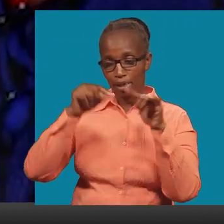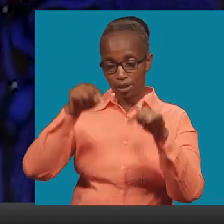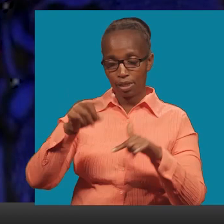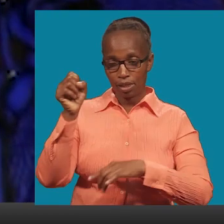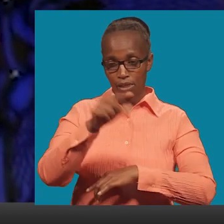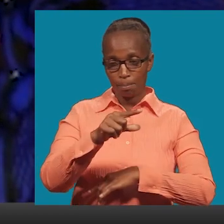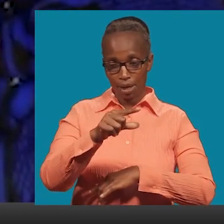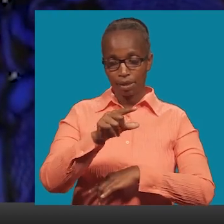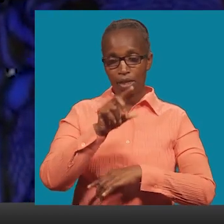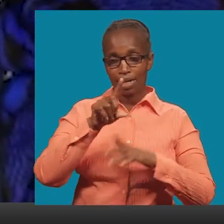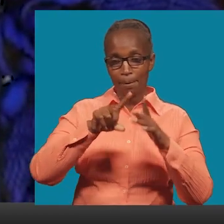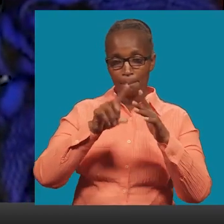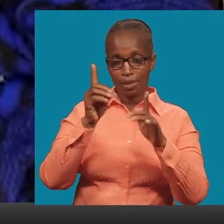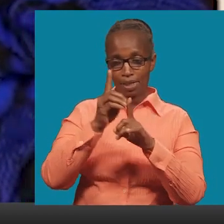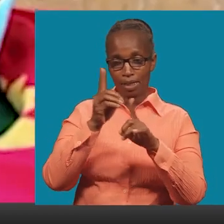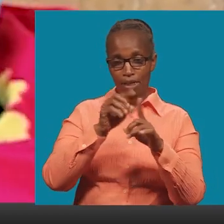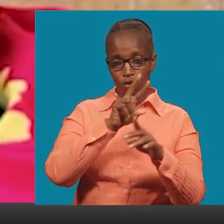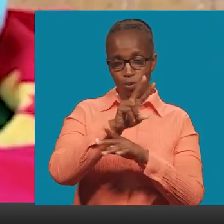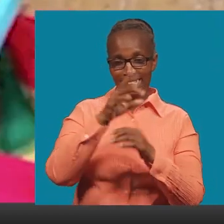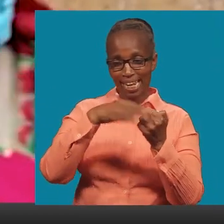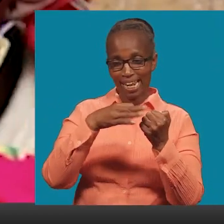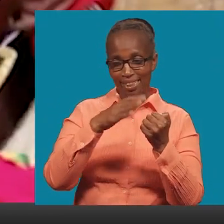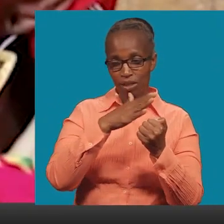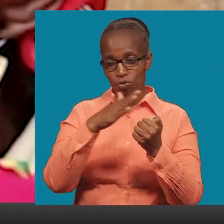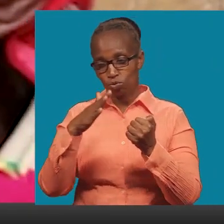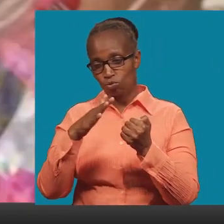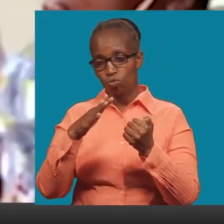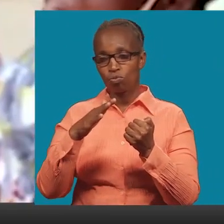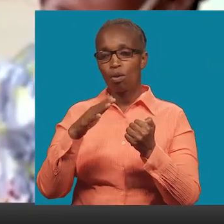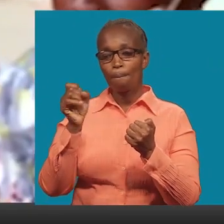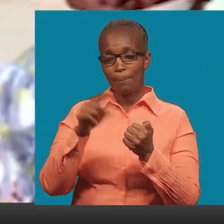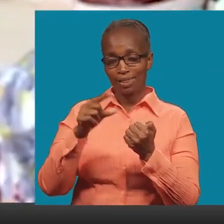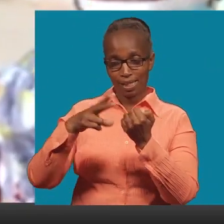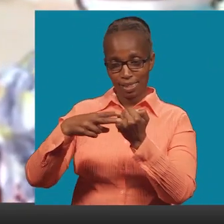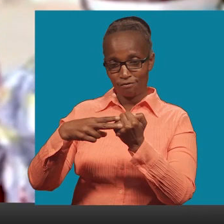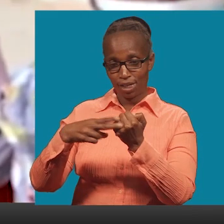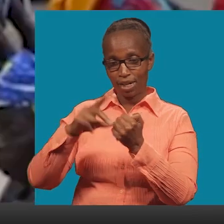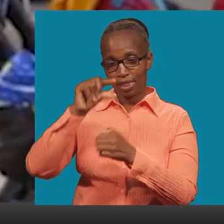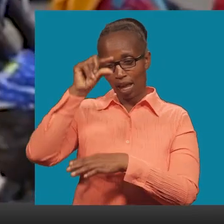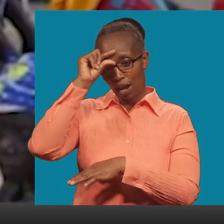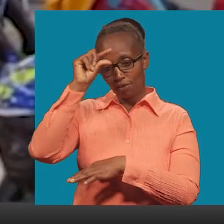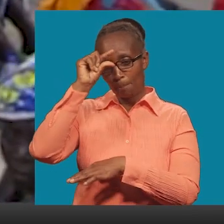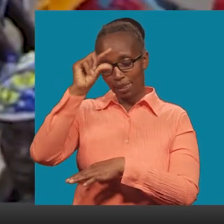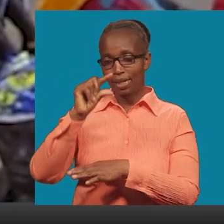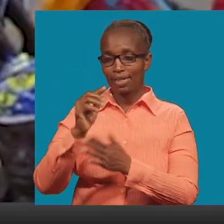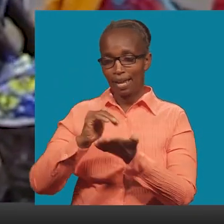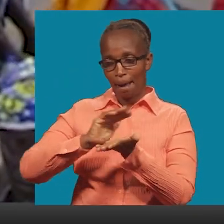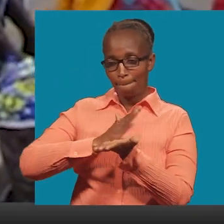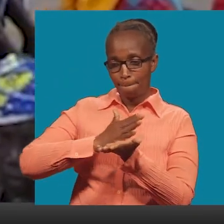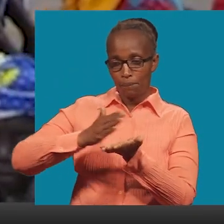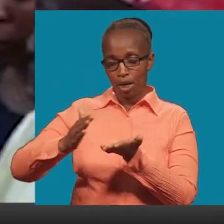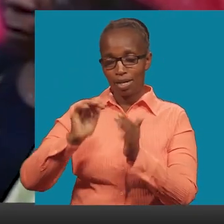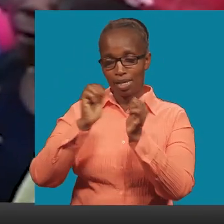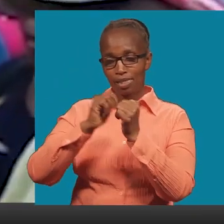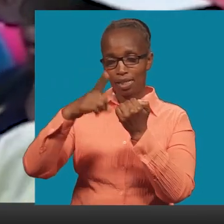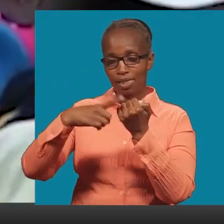tarehe 28 na mwezi Julai. Serikali kitenga kima cha shilingi bilioni 16 na